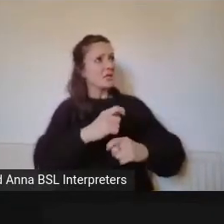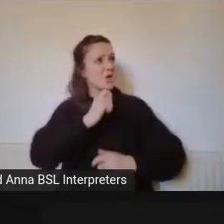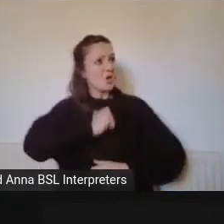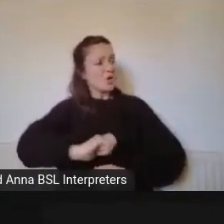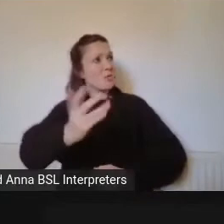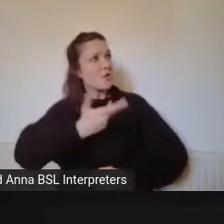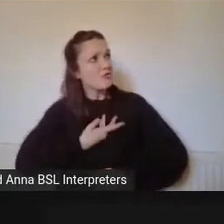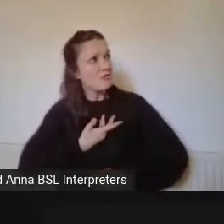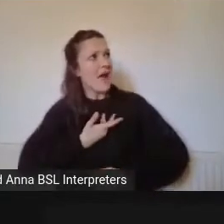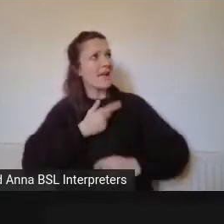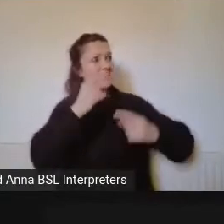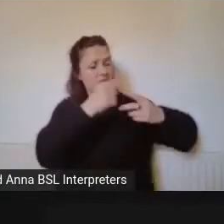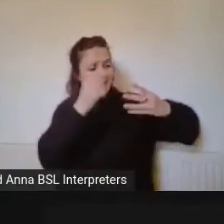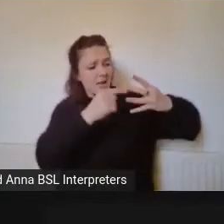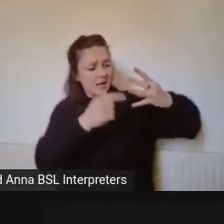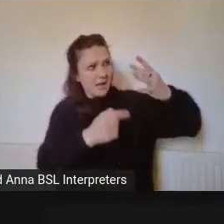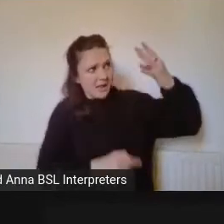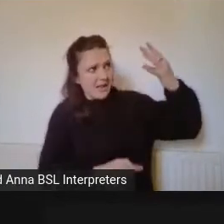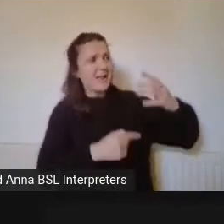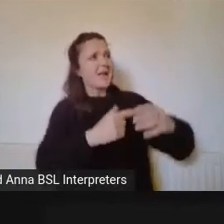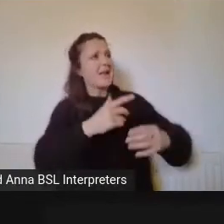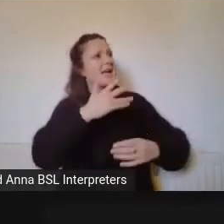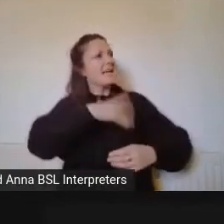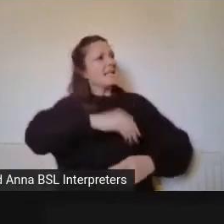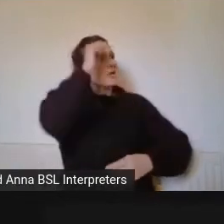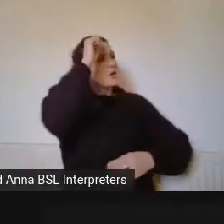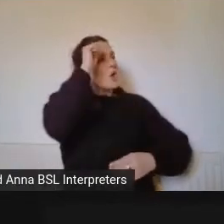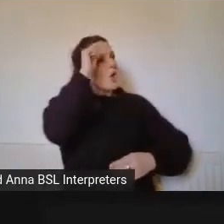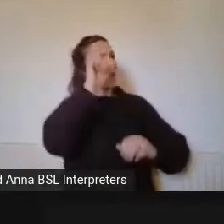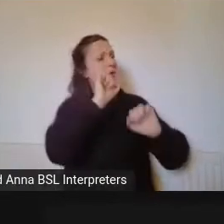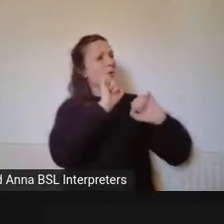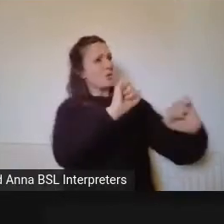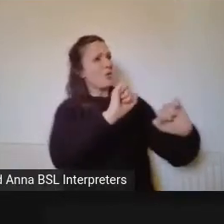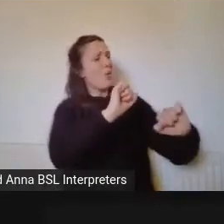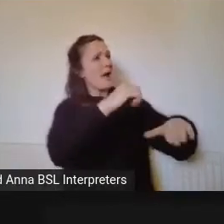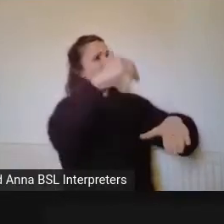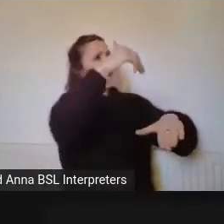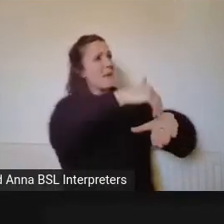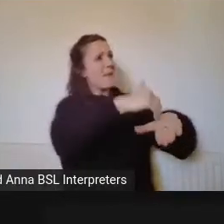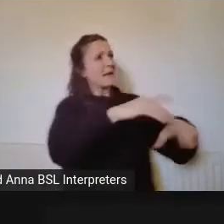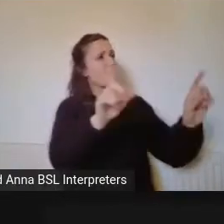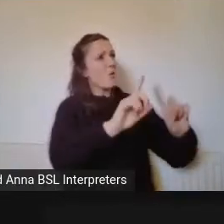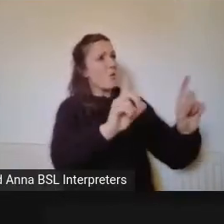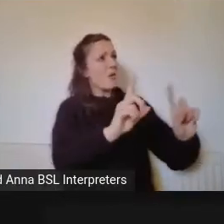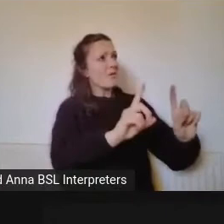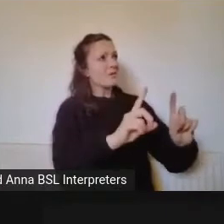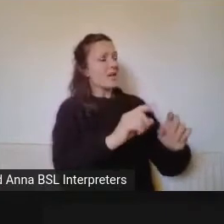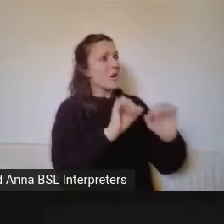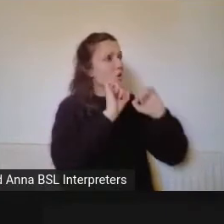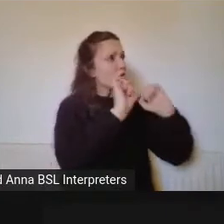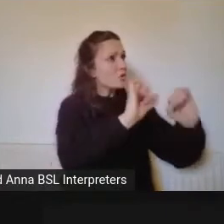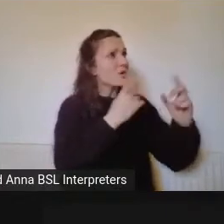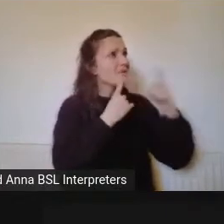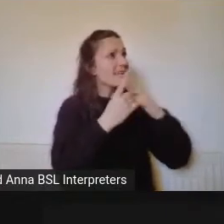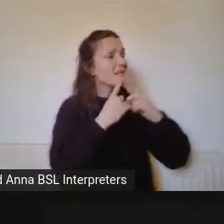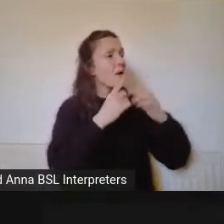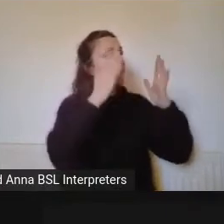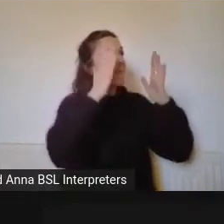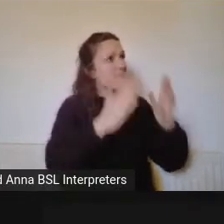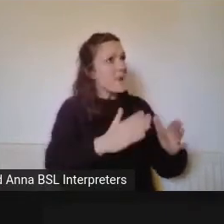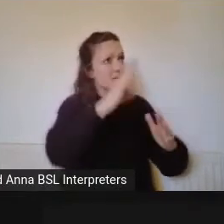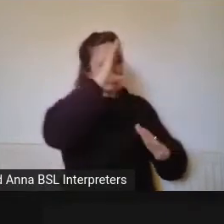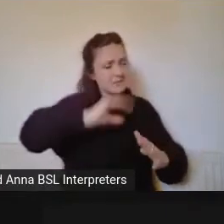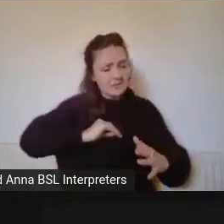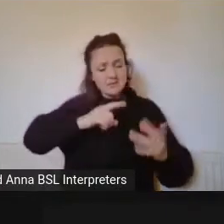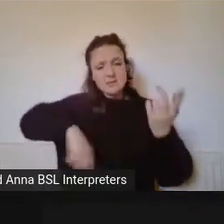know what is the impact of that data sharing. Are they actually sharing the data? And also, like, I think this is also something that